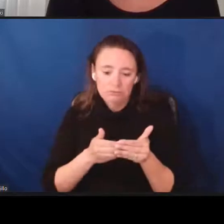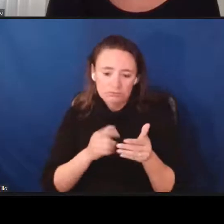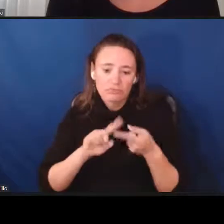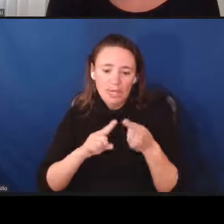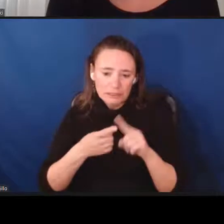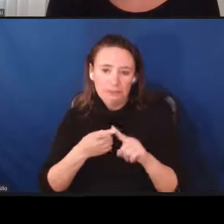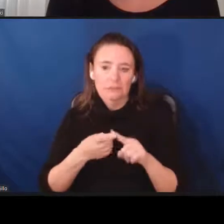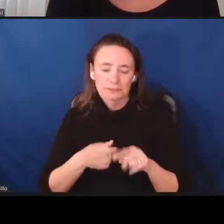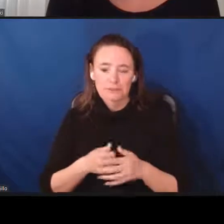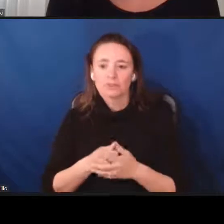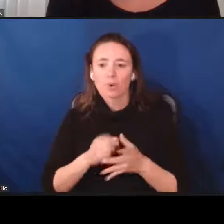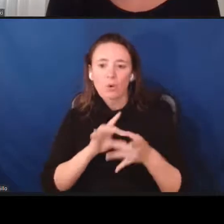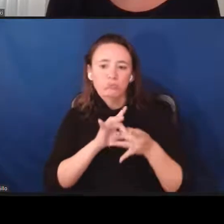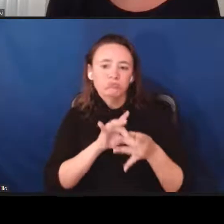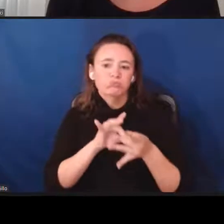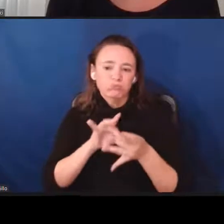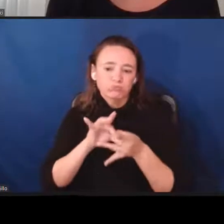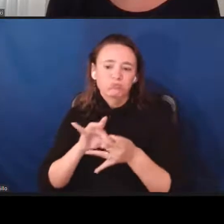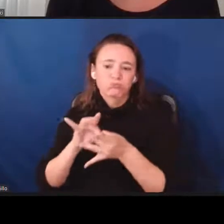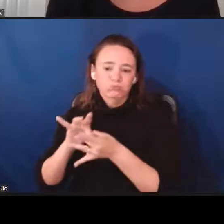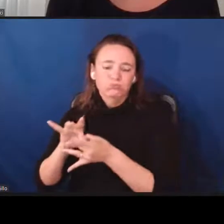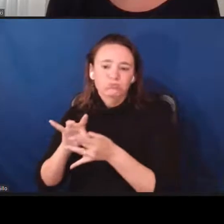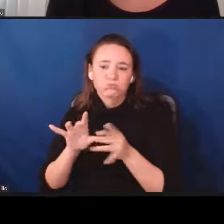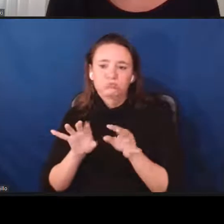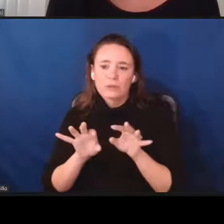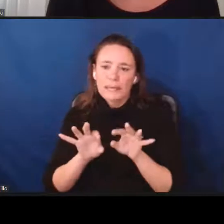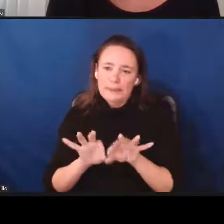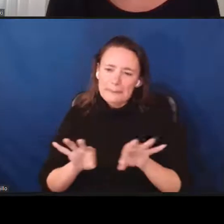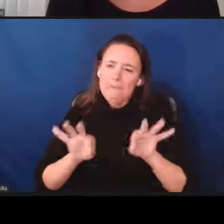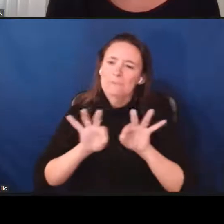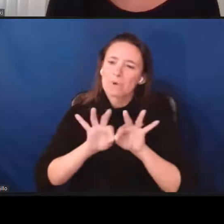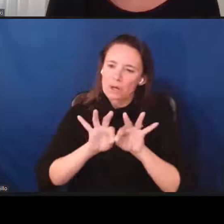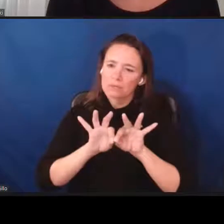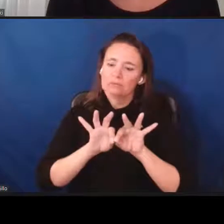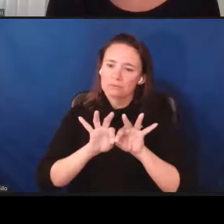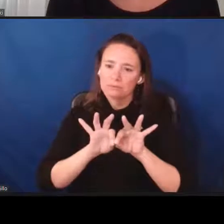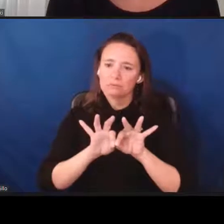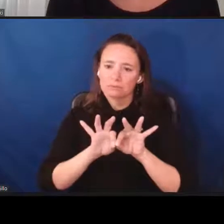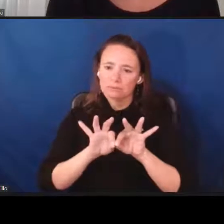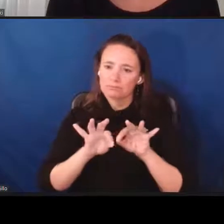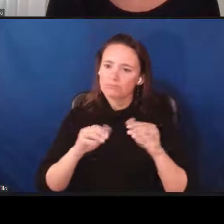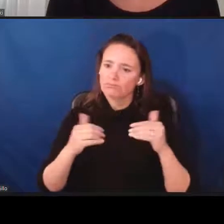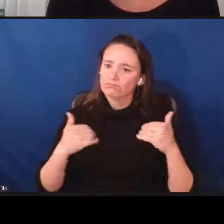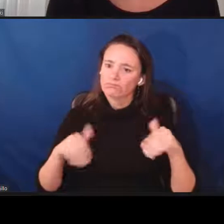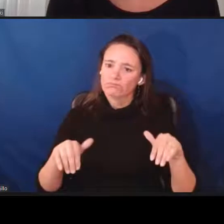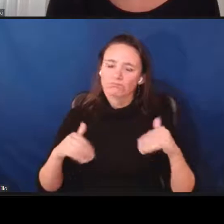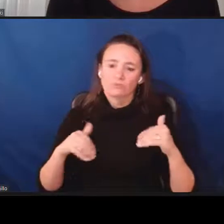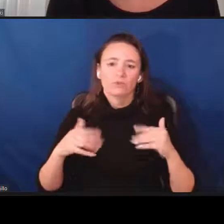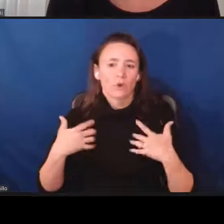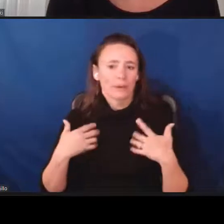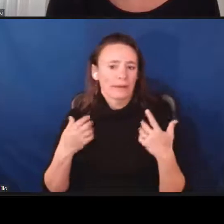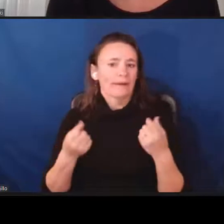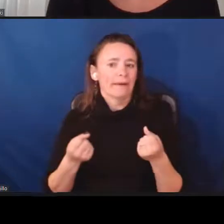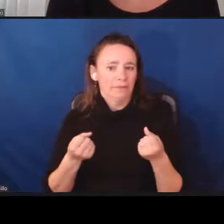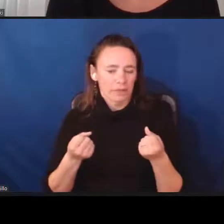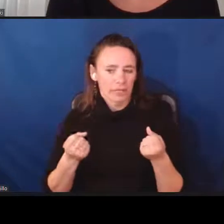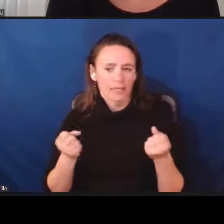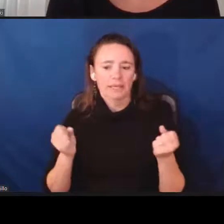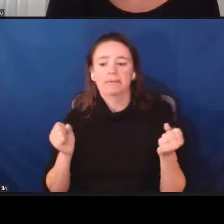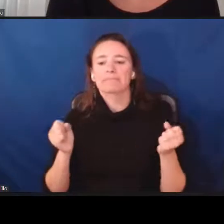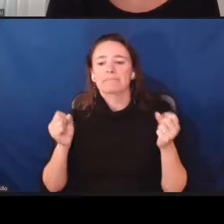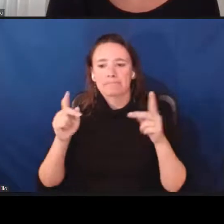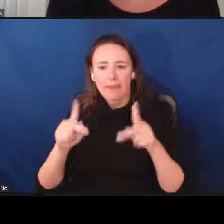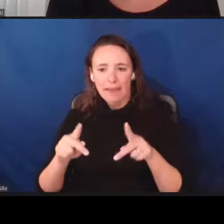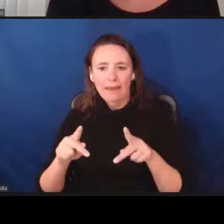those relationships were really important and essential for me to, in my recovery and return to school, because I was